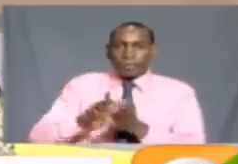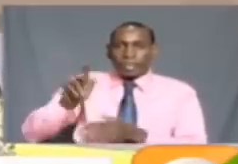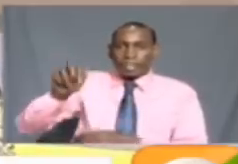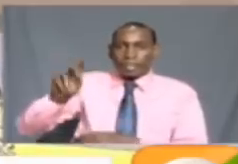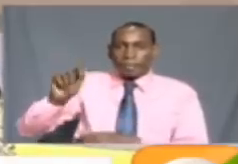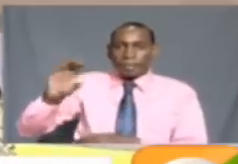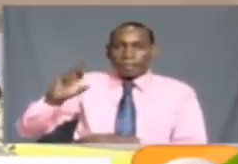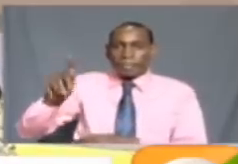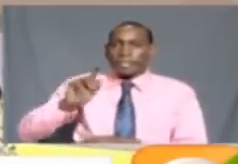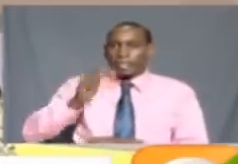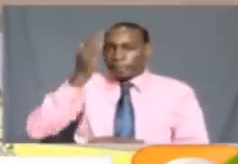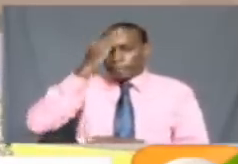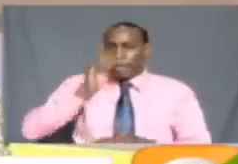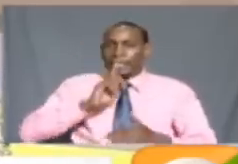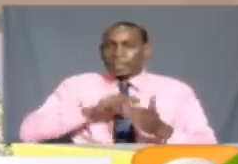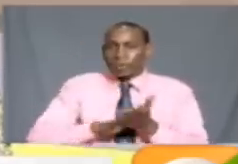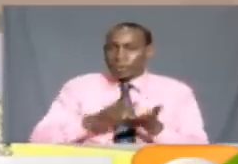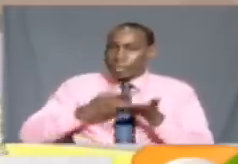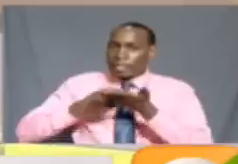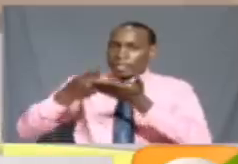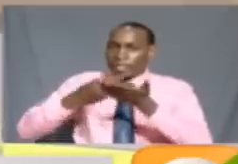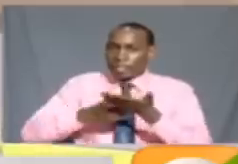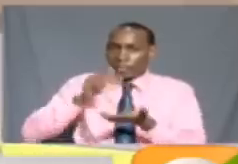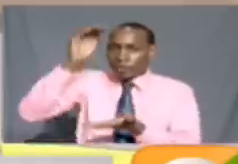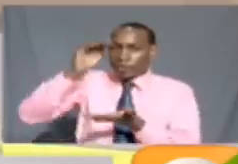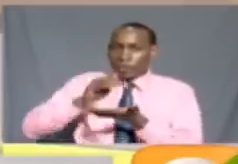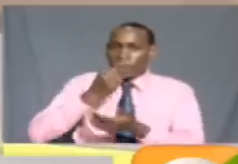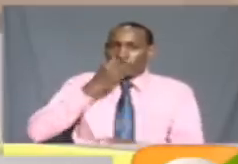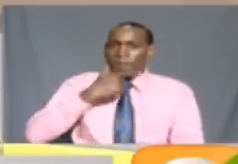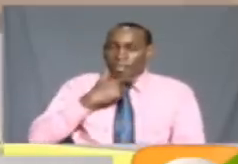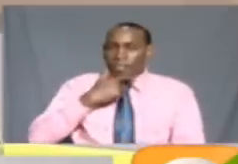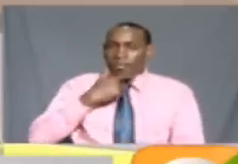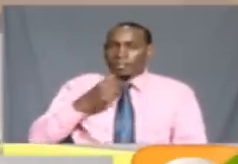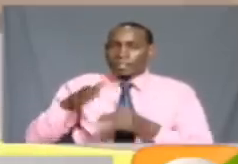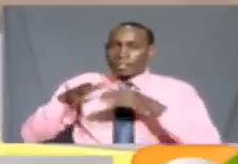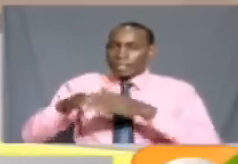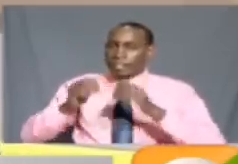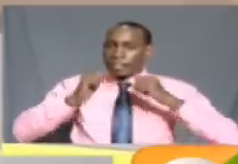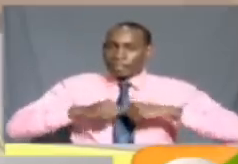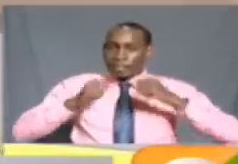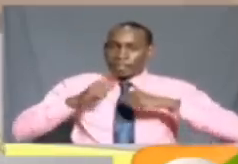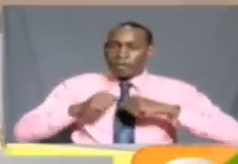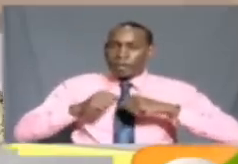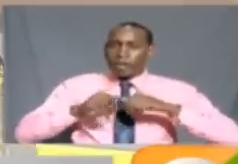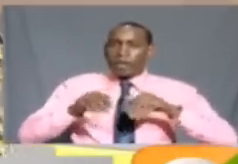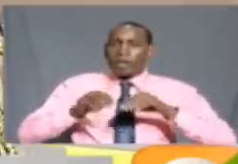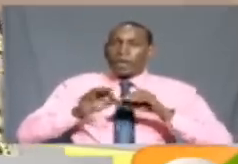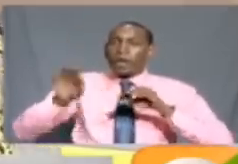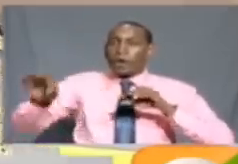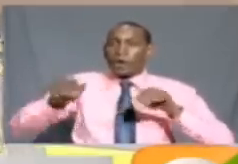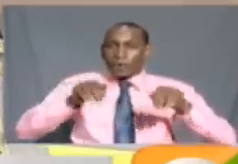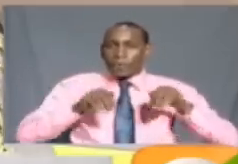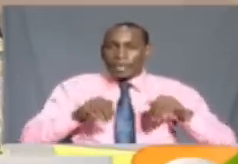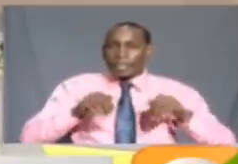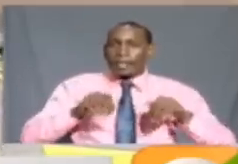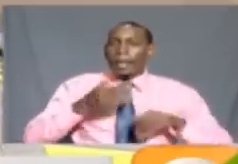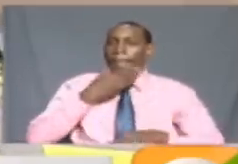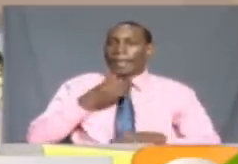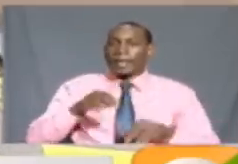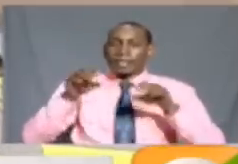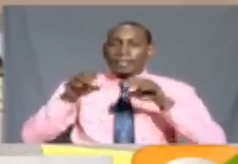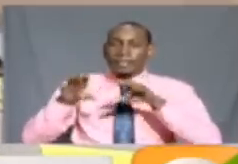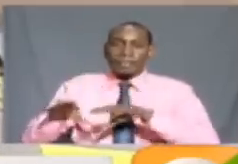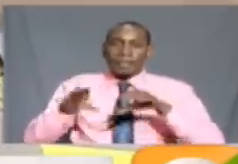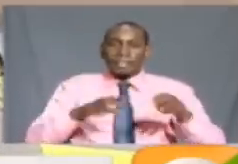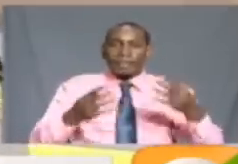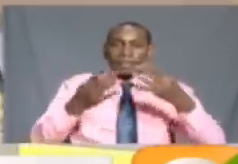on Monday that the debate on lowering the age of sexual consent was long overdue, as men were languishing in jail